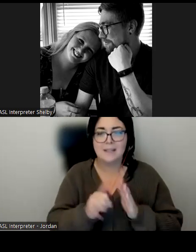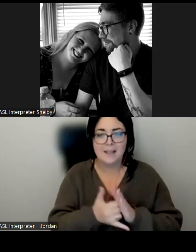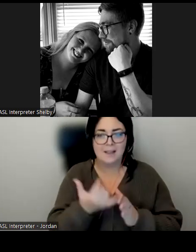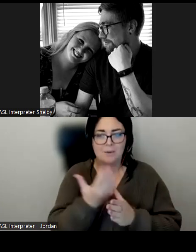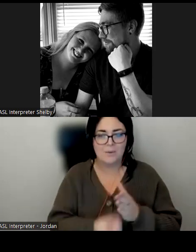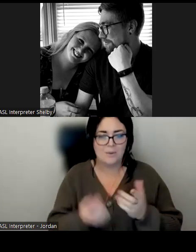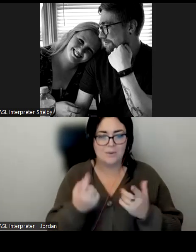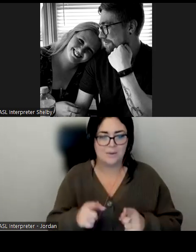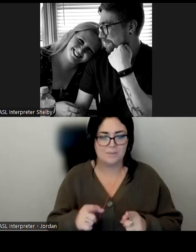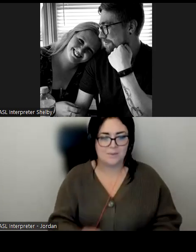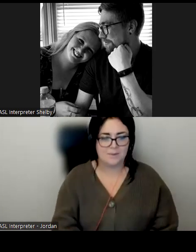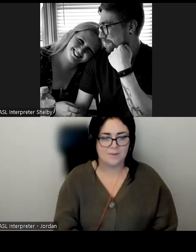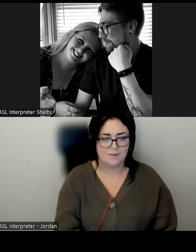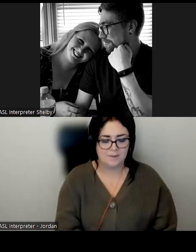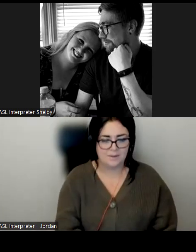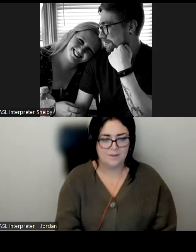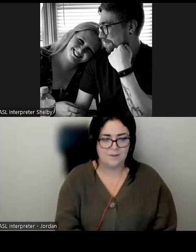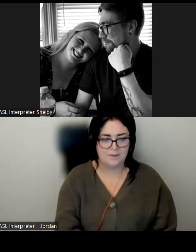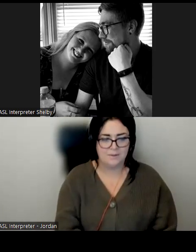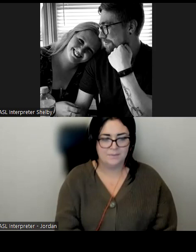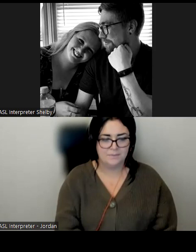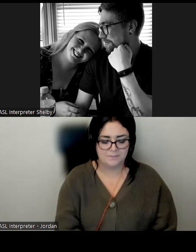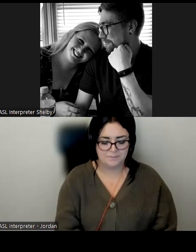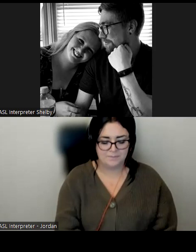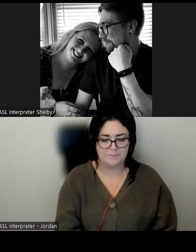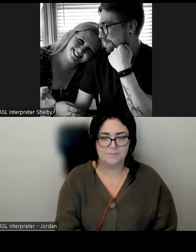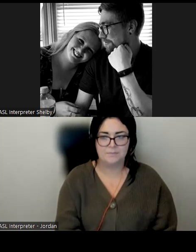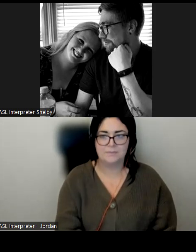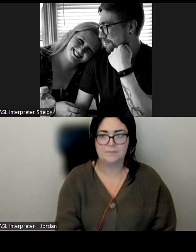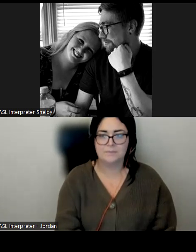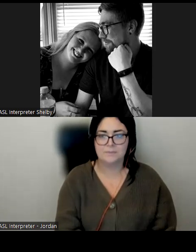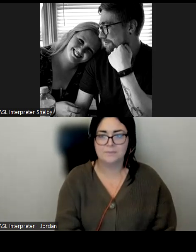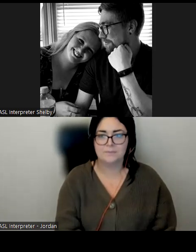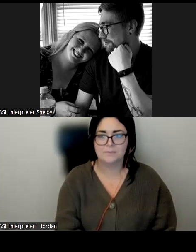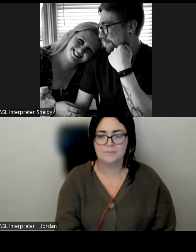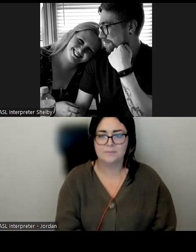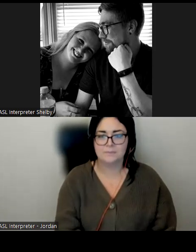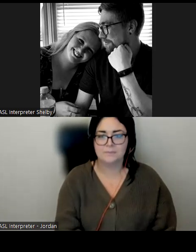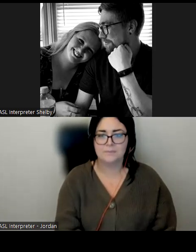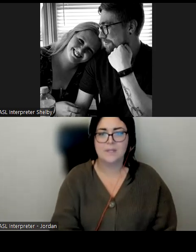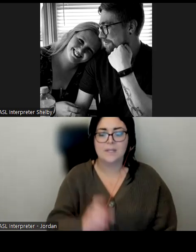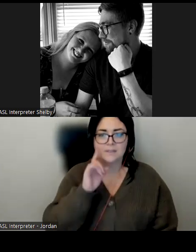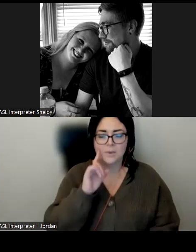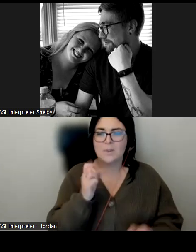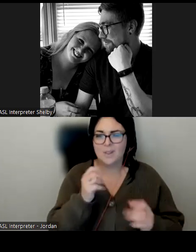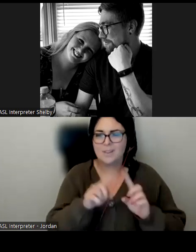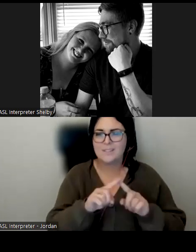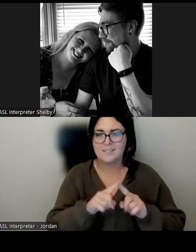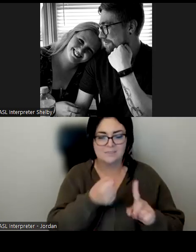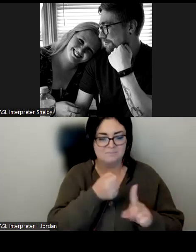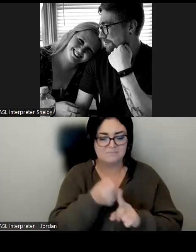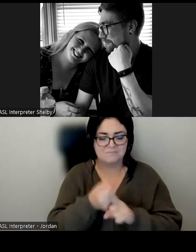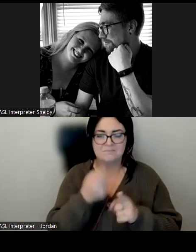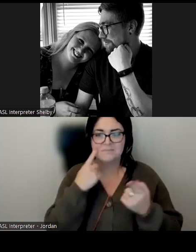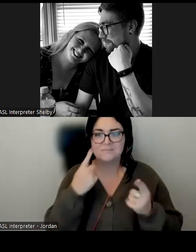a big piece of that. Other losses. So often we talk to people as well who've experienced